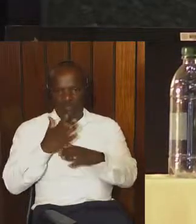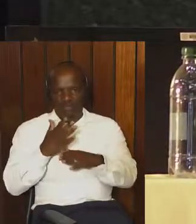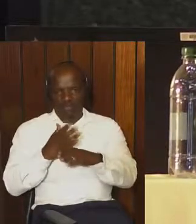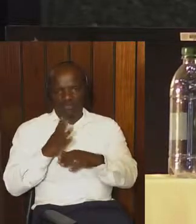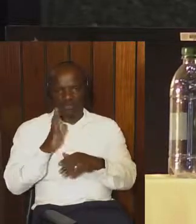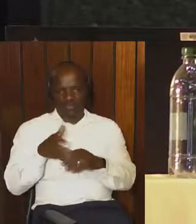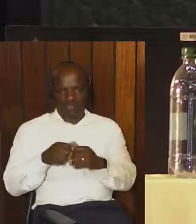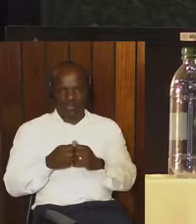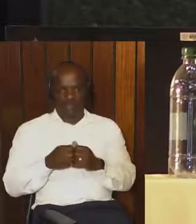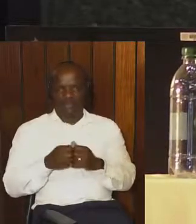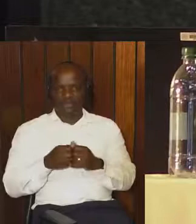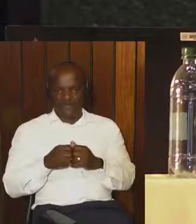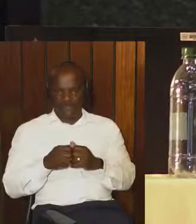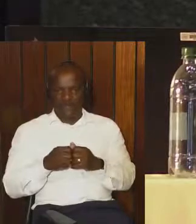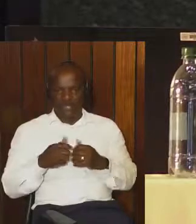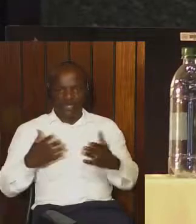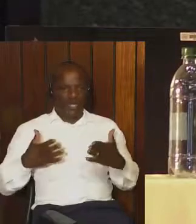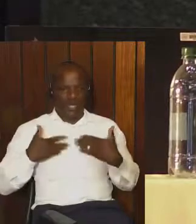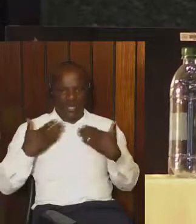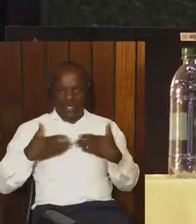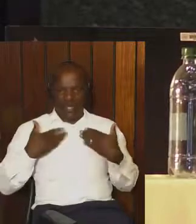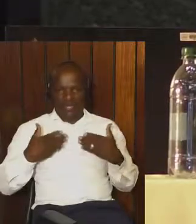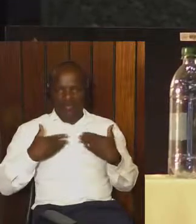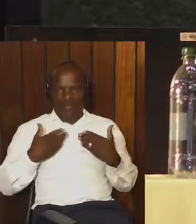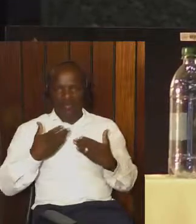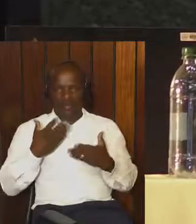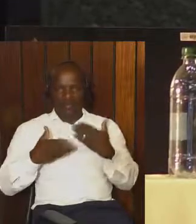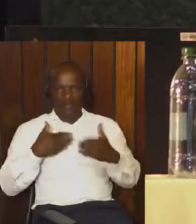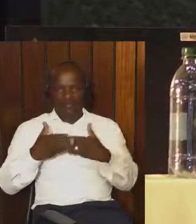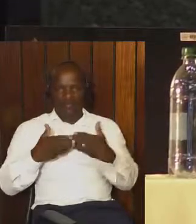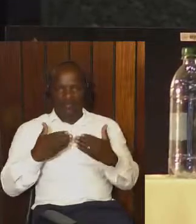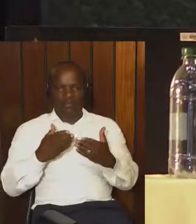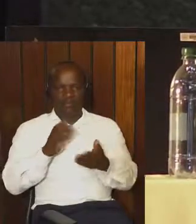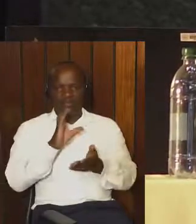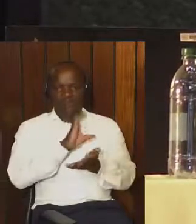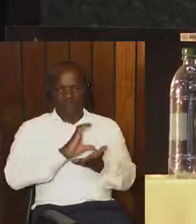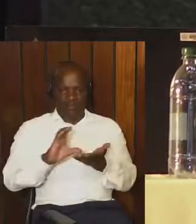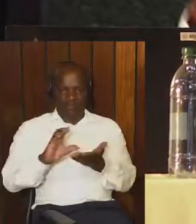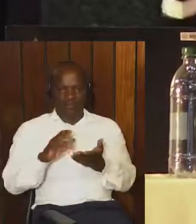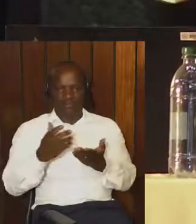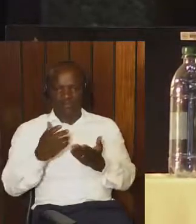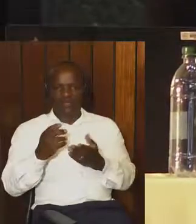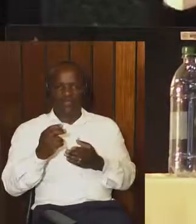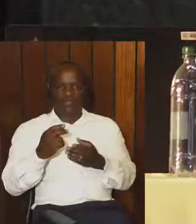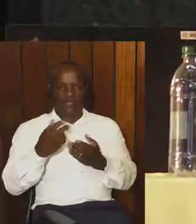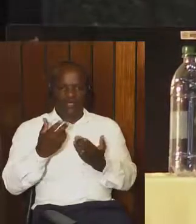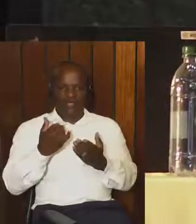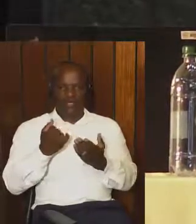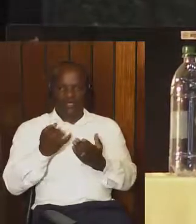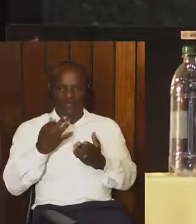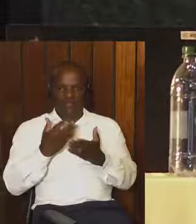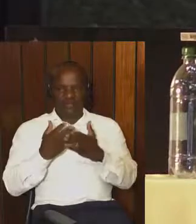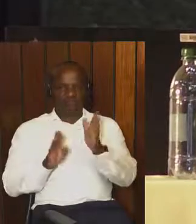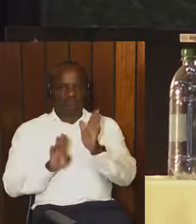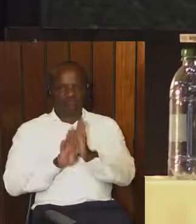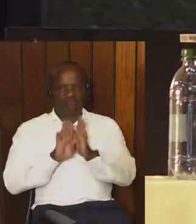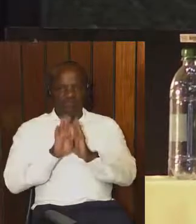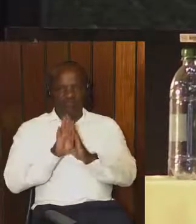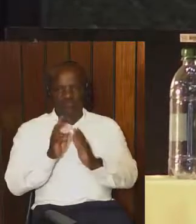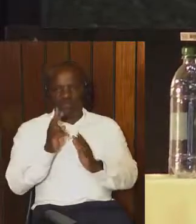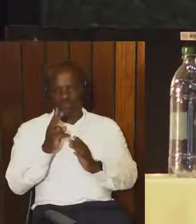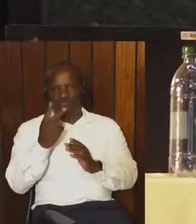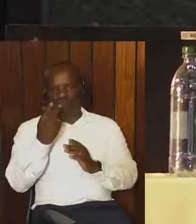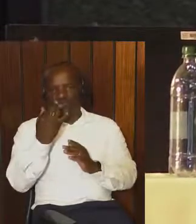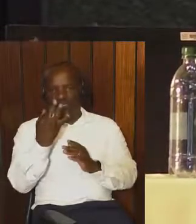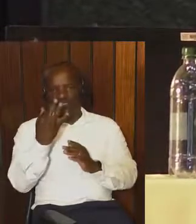to have somebody who was grade 1 at the beginning, and when we finish the project, that person is grade 2, grade 5, grade 3. So that is what